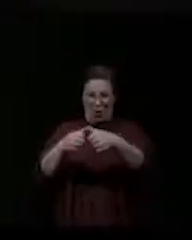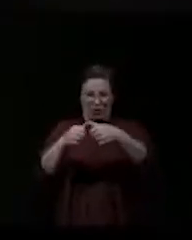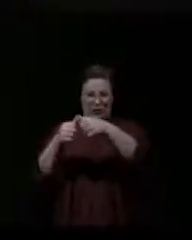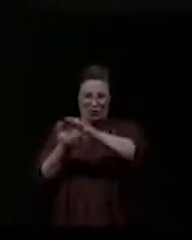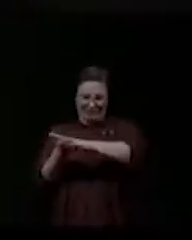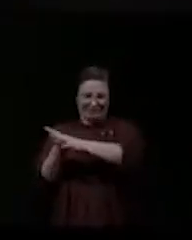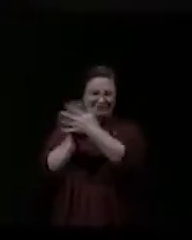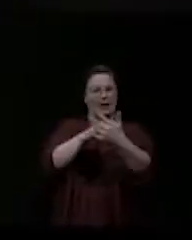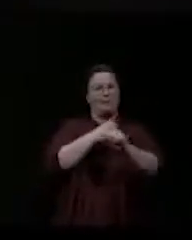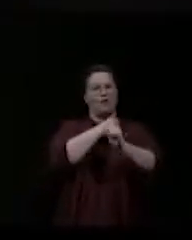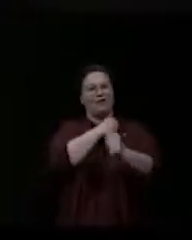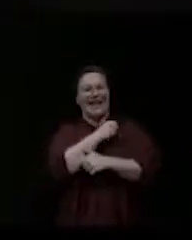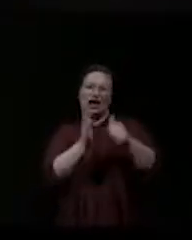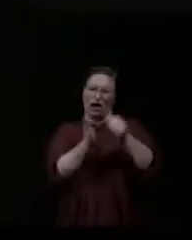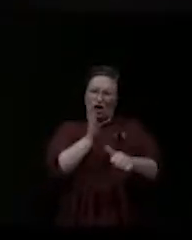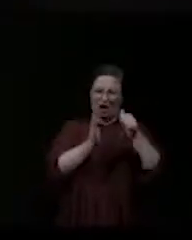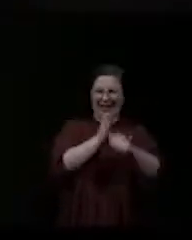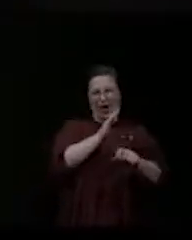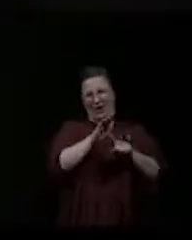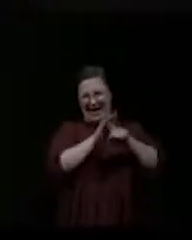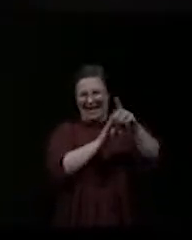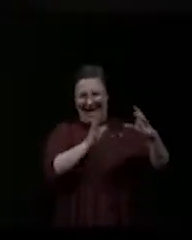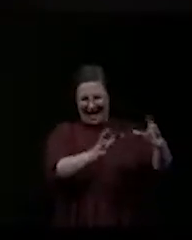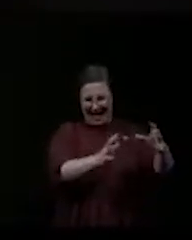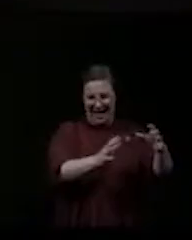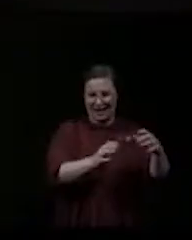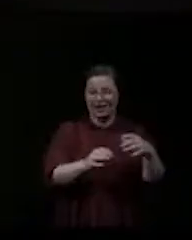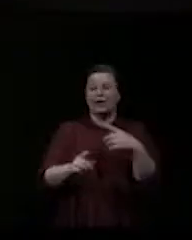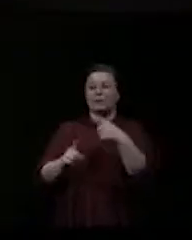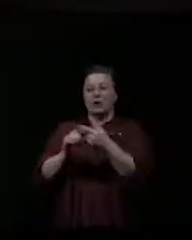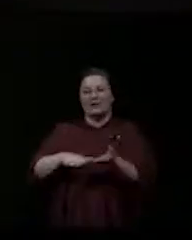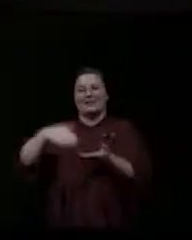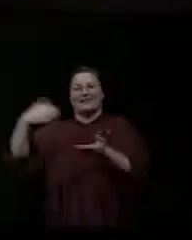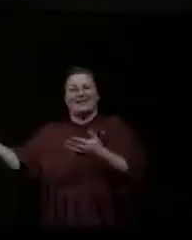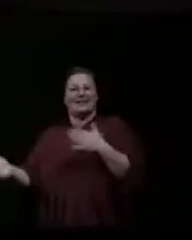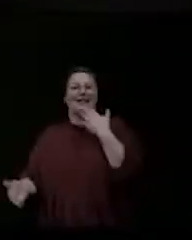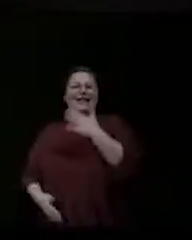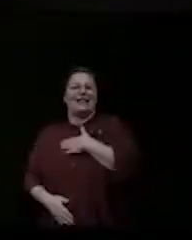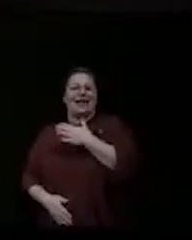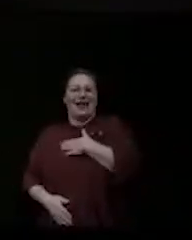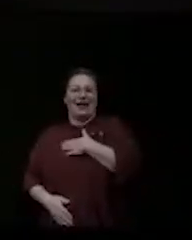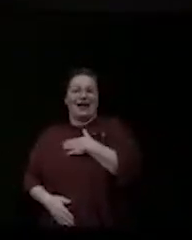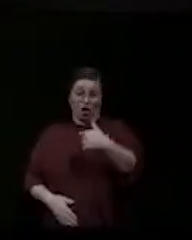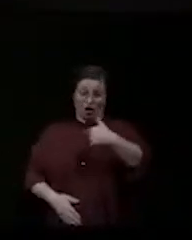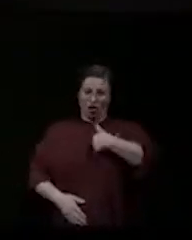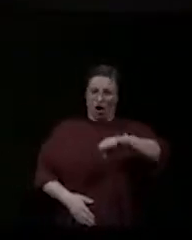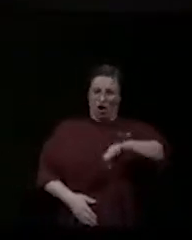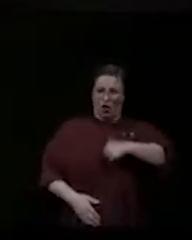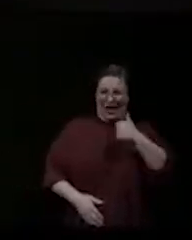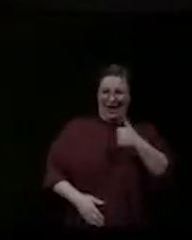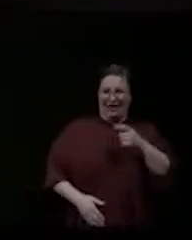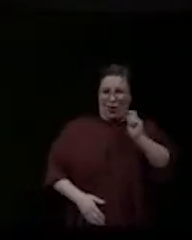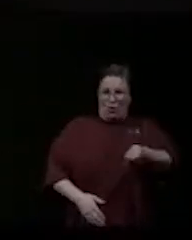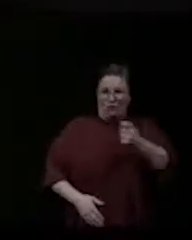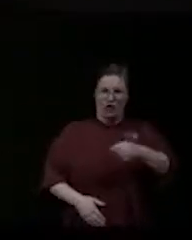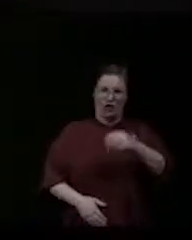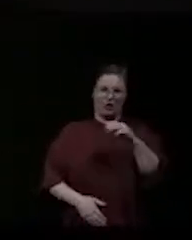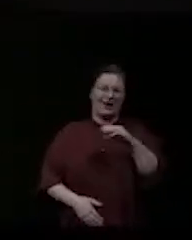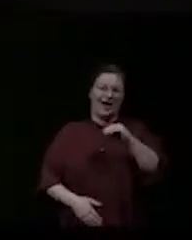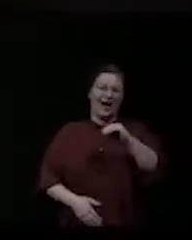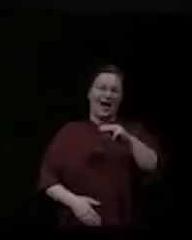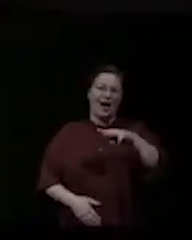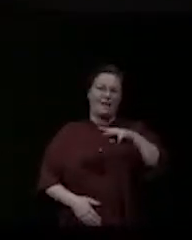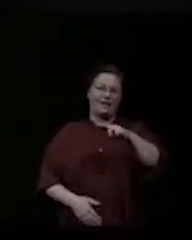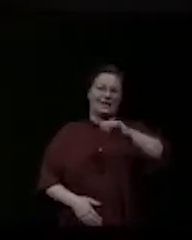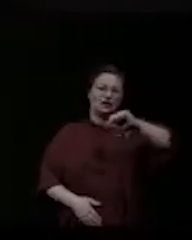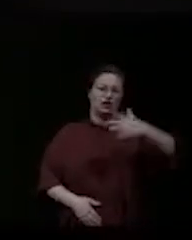organization and doing more volunteers. I was director of Amnesty. I was chair of Amnesty at the time. We had no